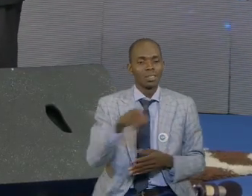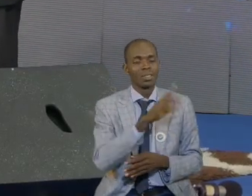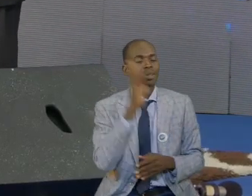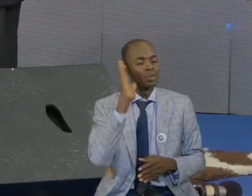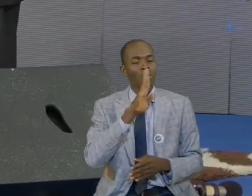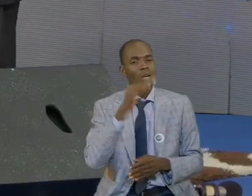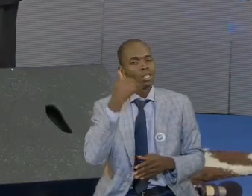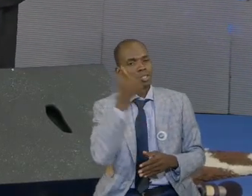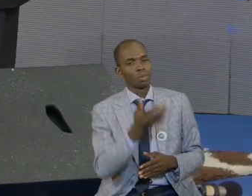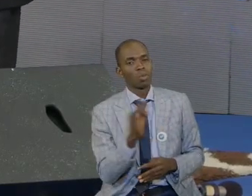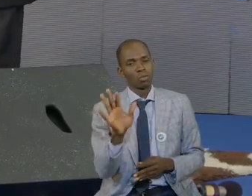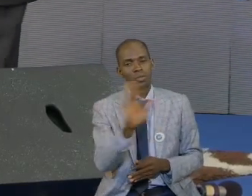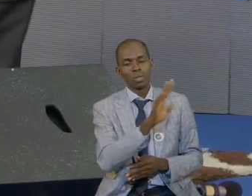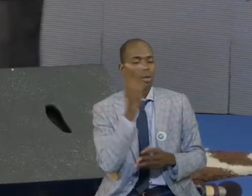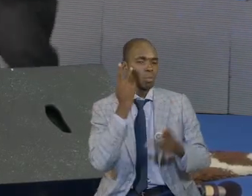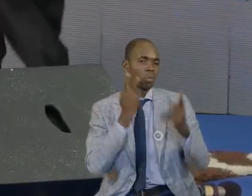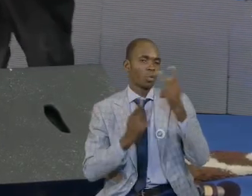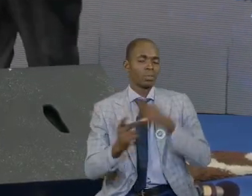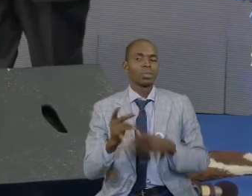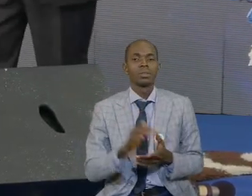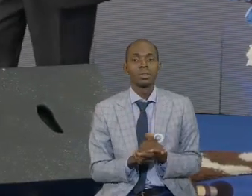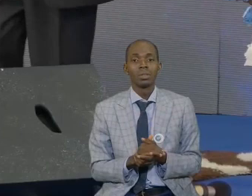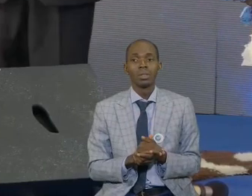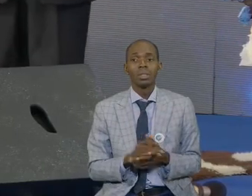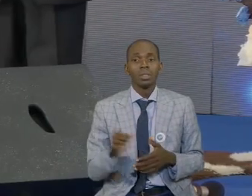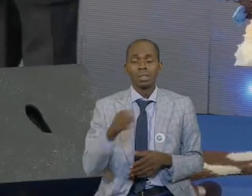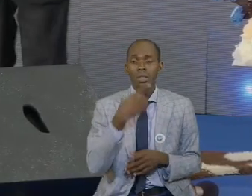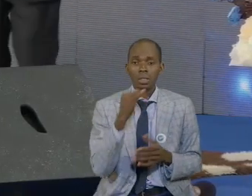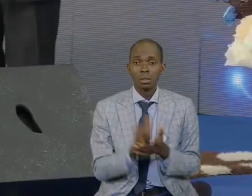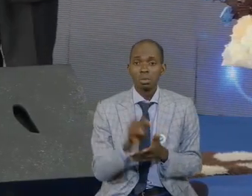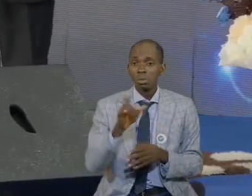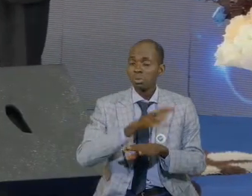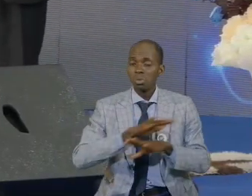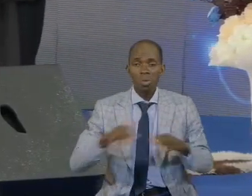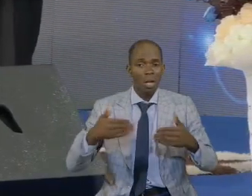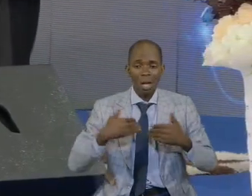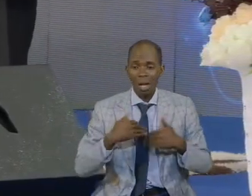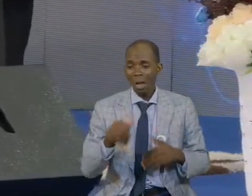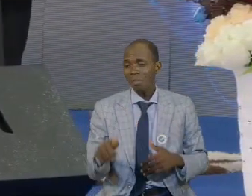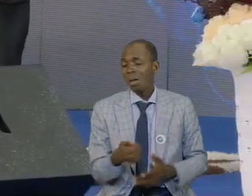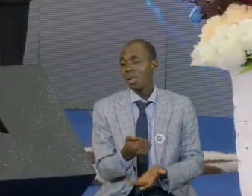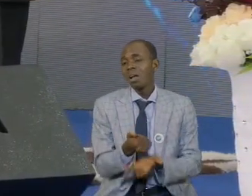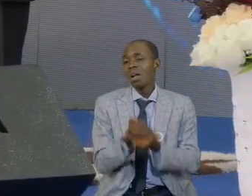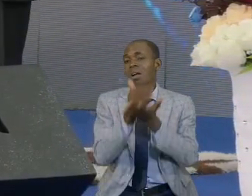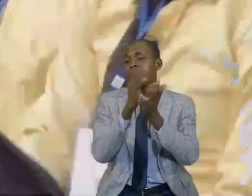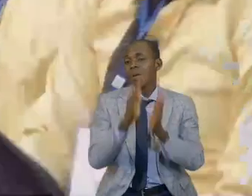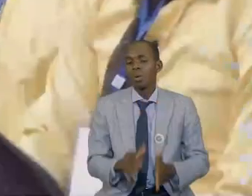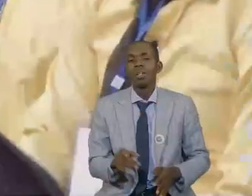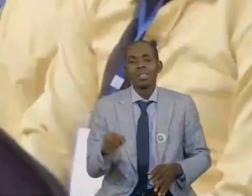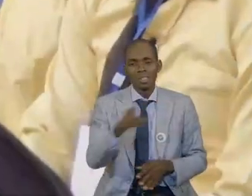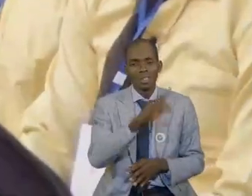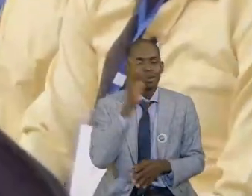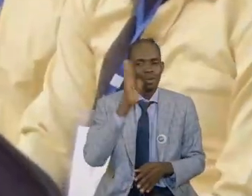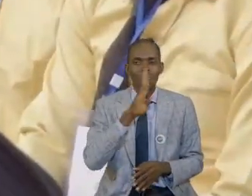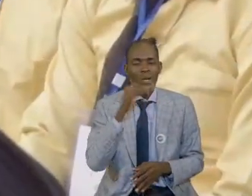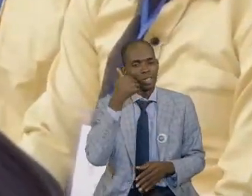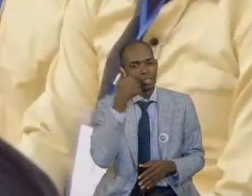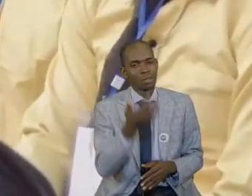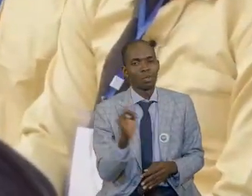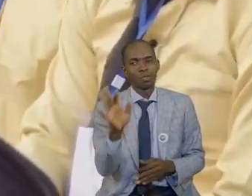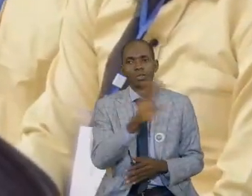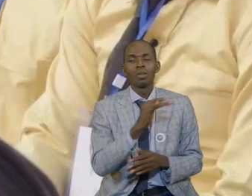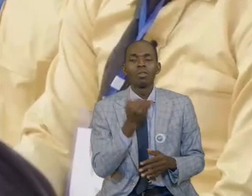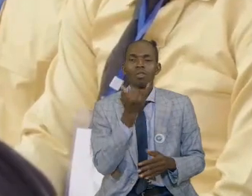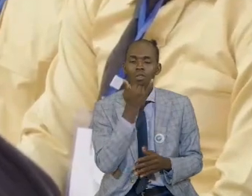prophecy. They say you don't have any helper, they'll be ashamed of that prophecy.